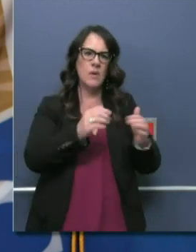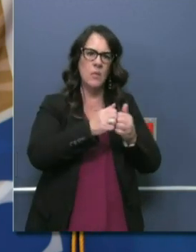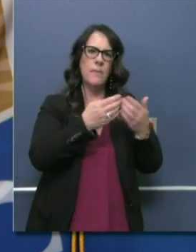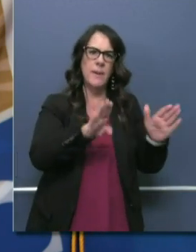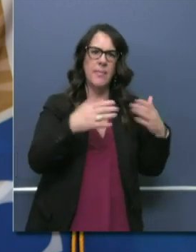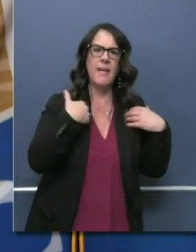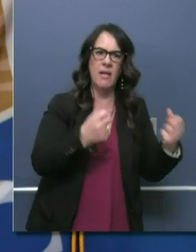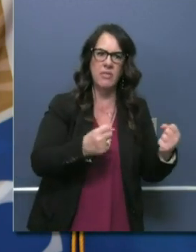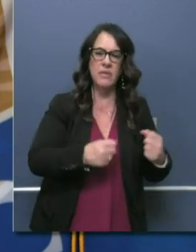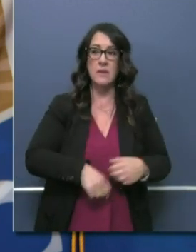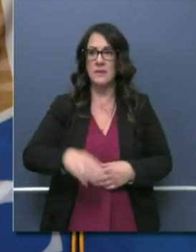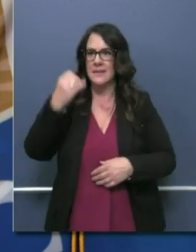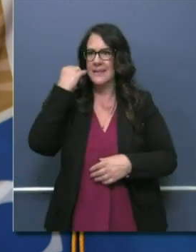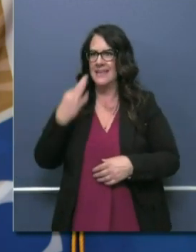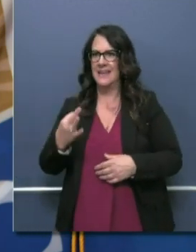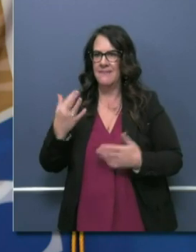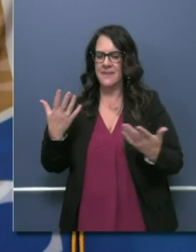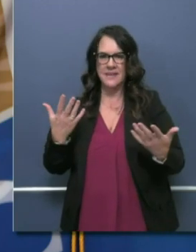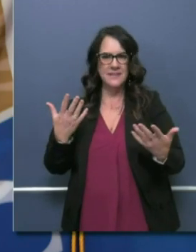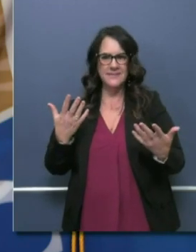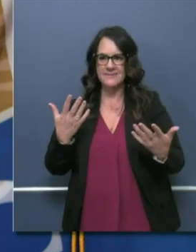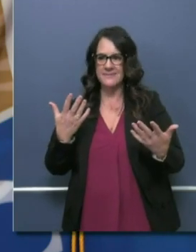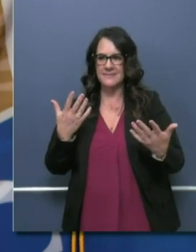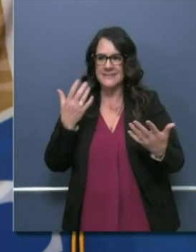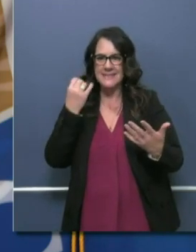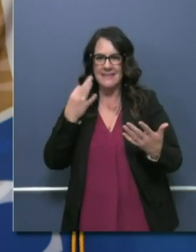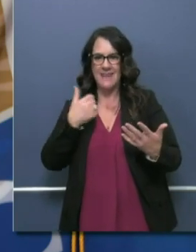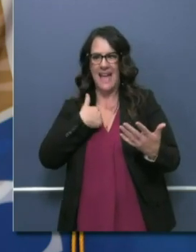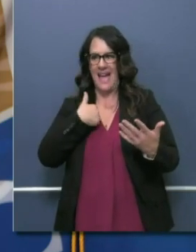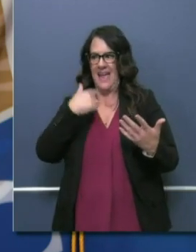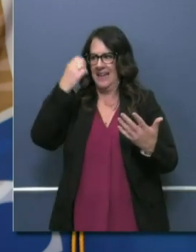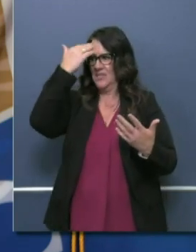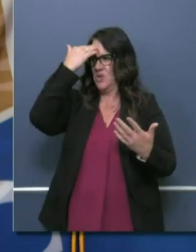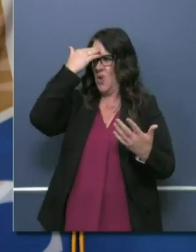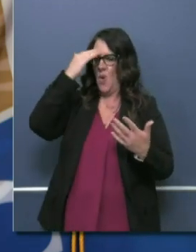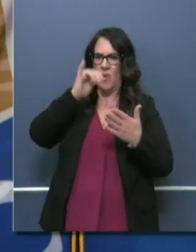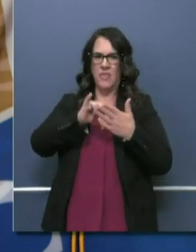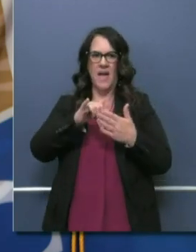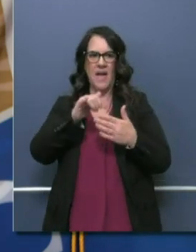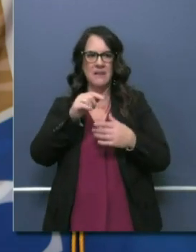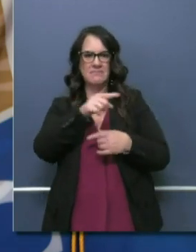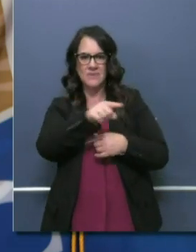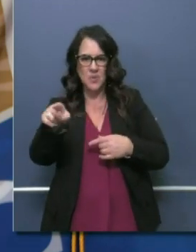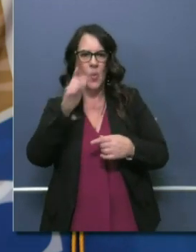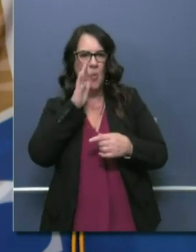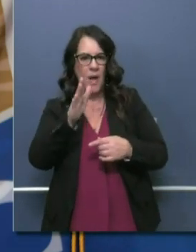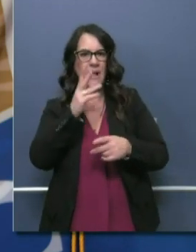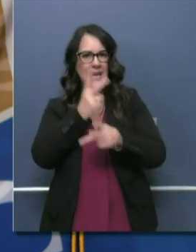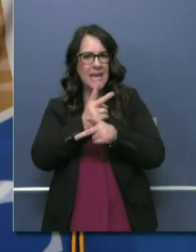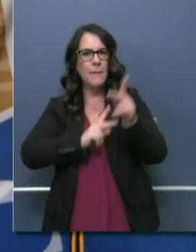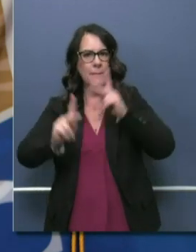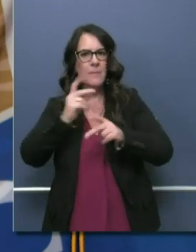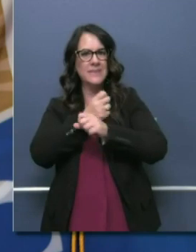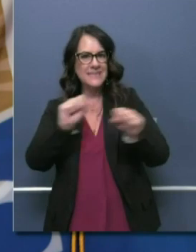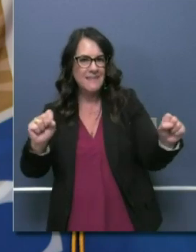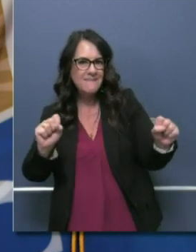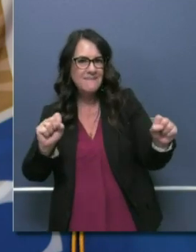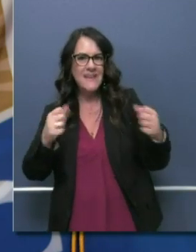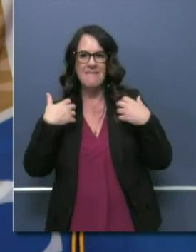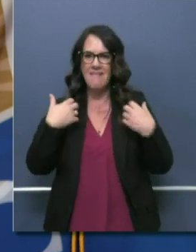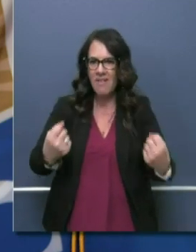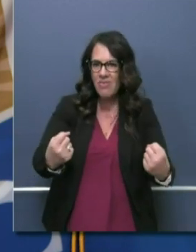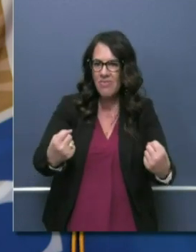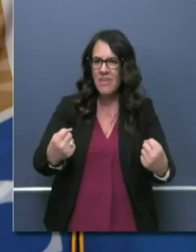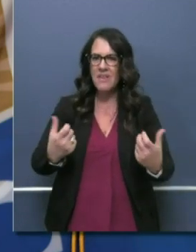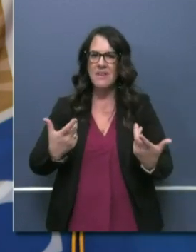that's on me, where I have to sleep knowing I'm keeping people's health first and foremost in mind. And the health